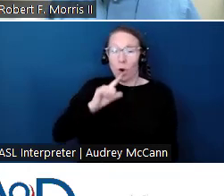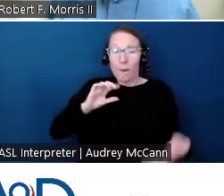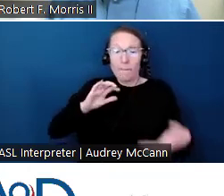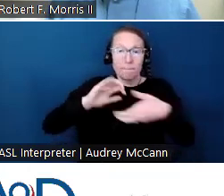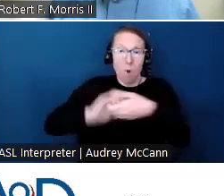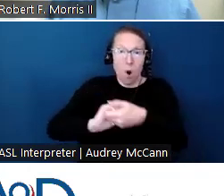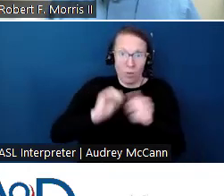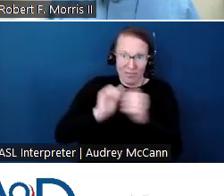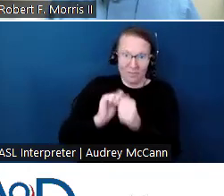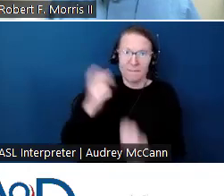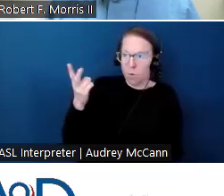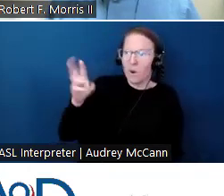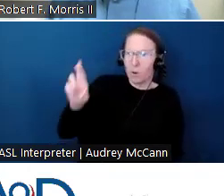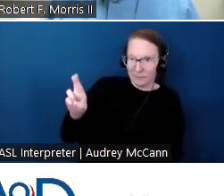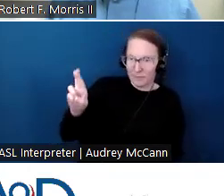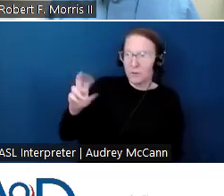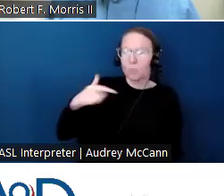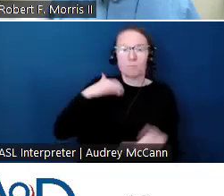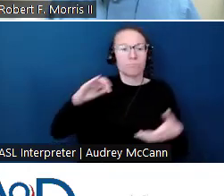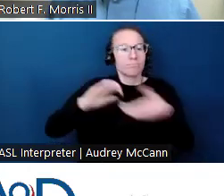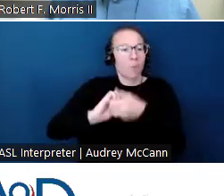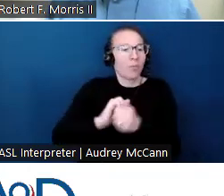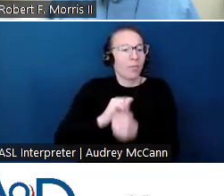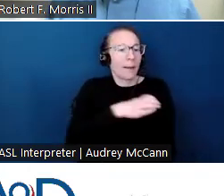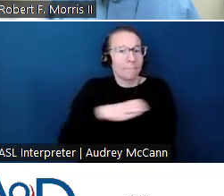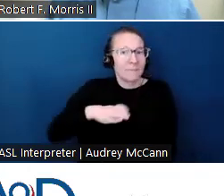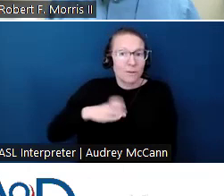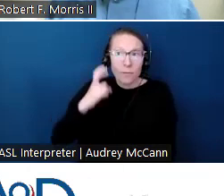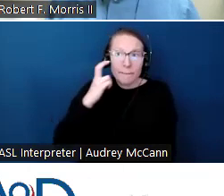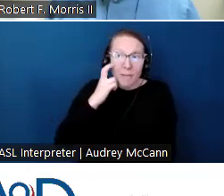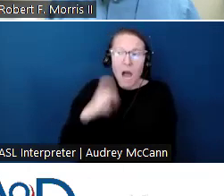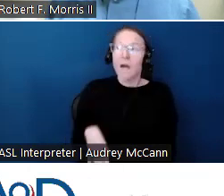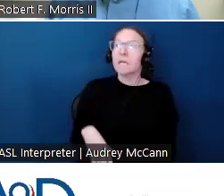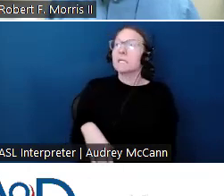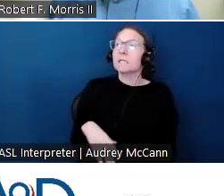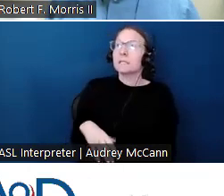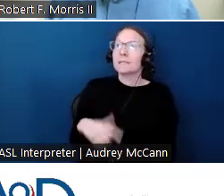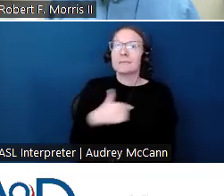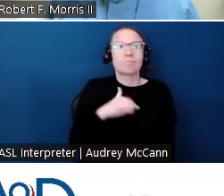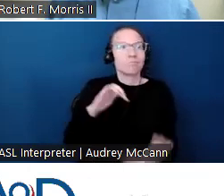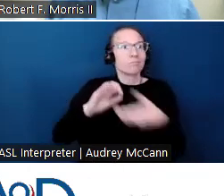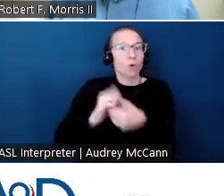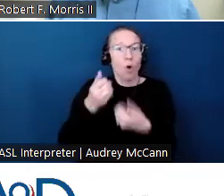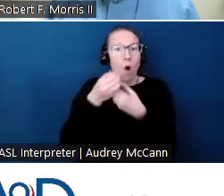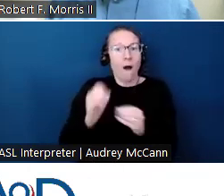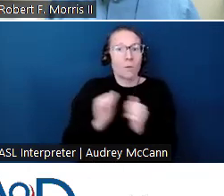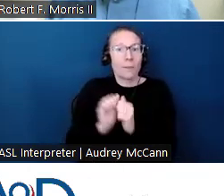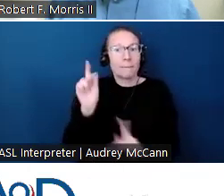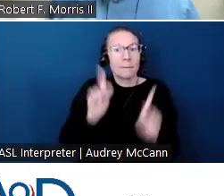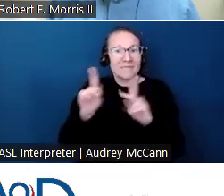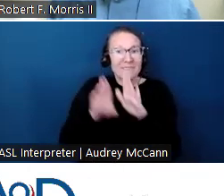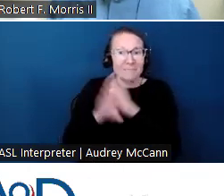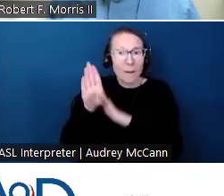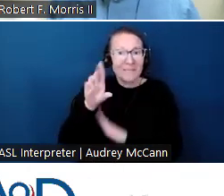you said, vocational rehabilitation. We're partnering with Commission for the Blind. I've worked with Office for People with Developmental